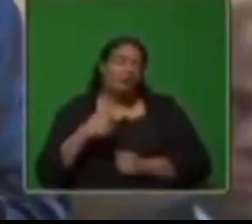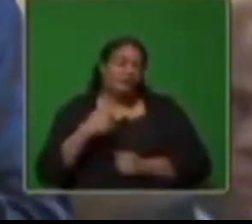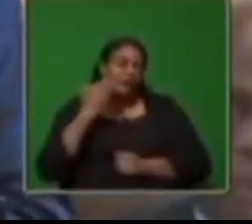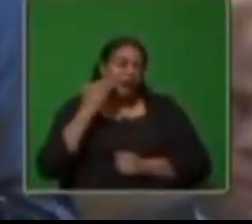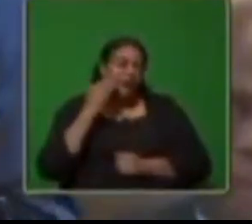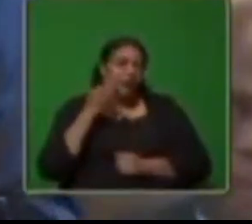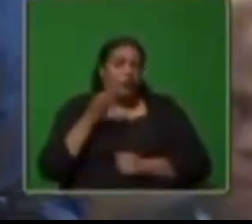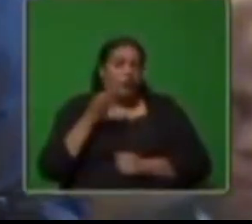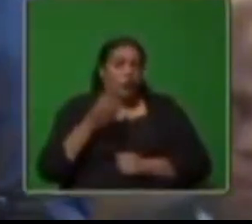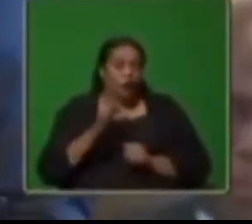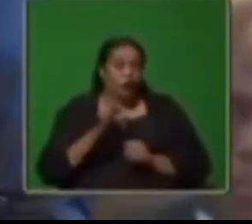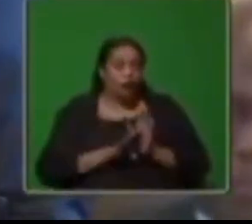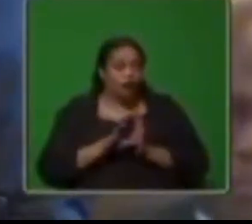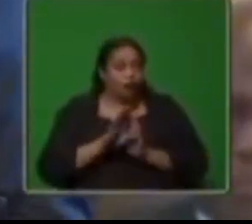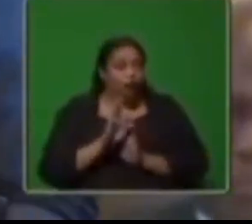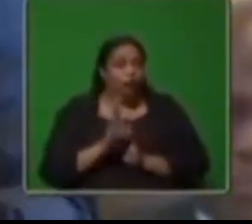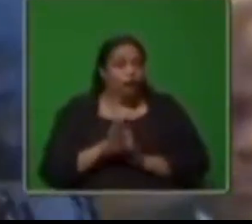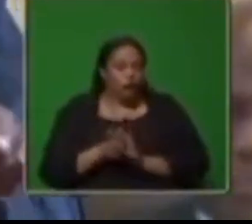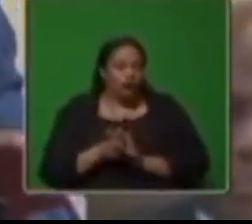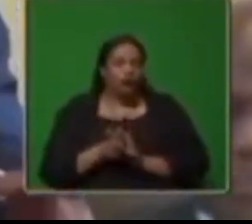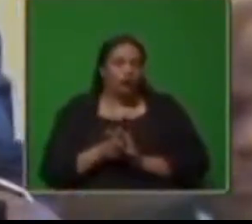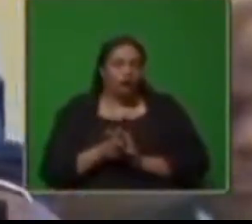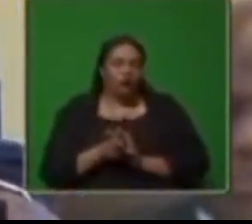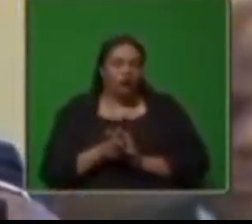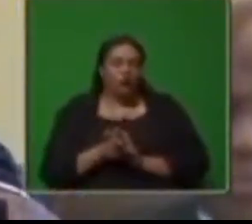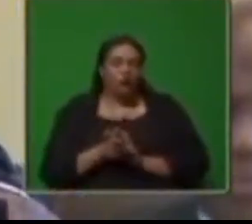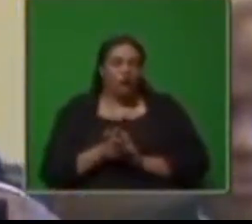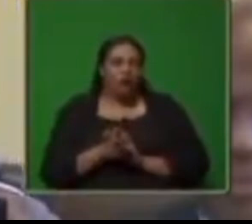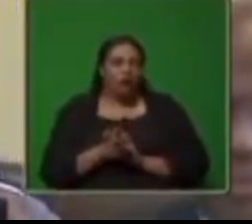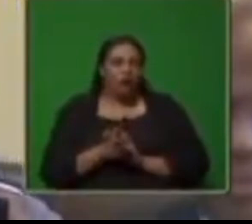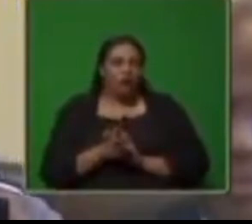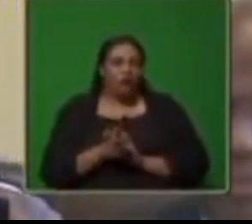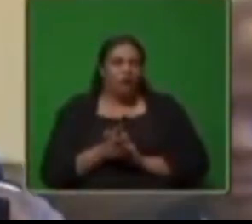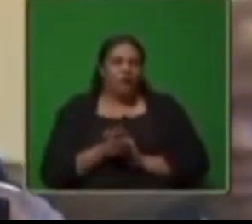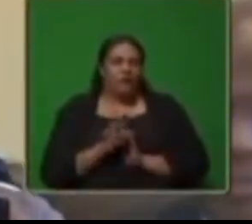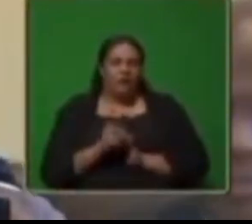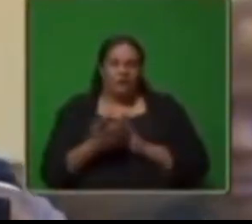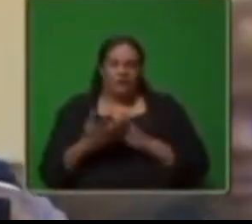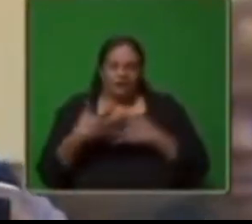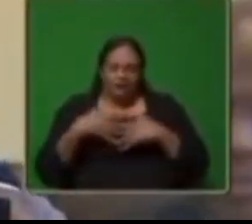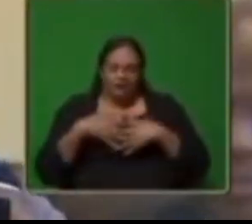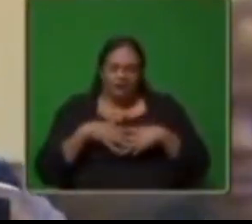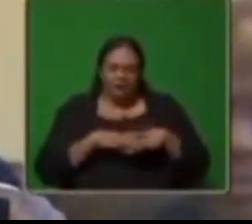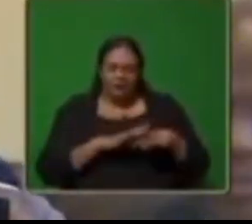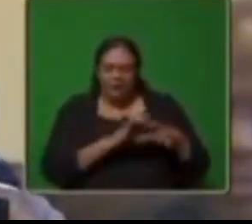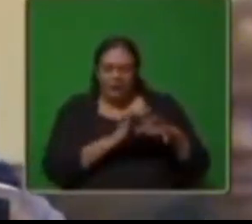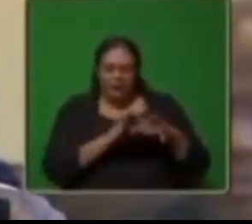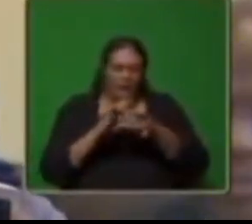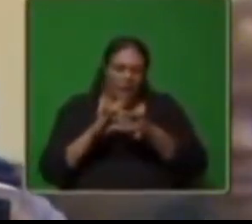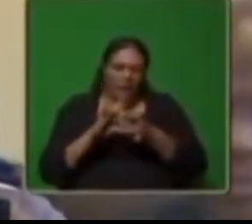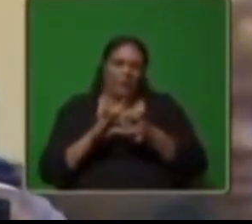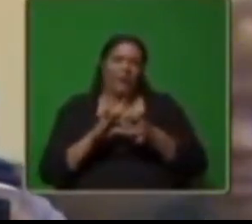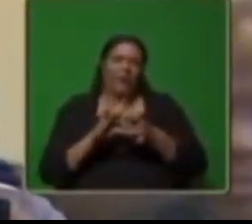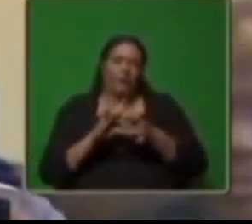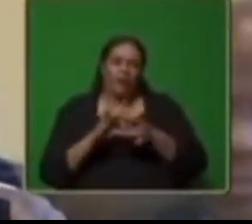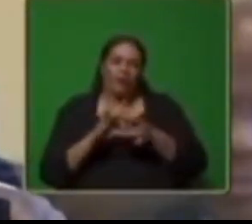that our future prosperity is intricately linked and